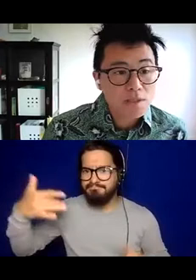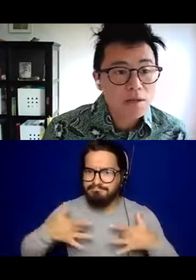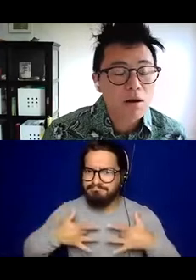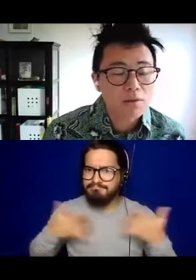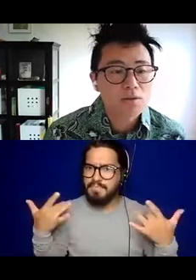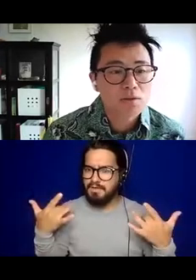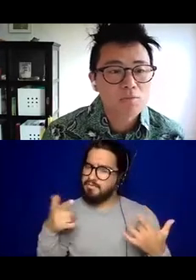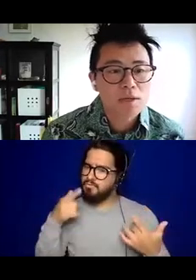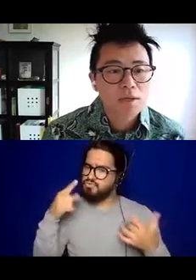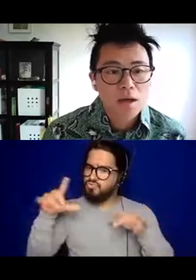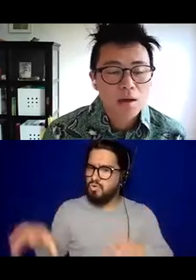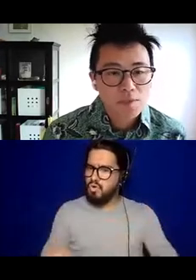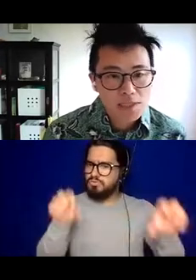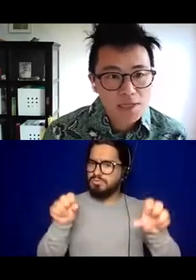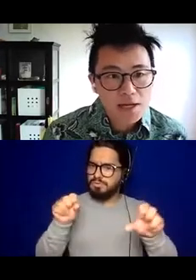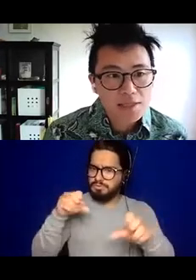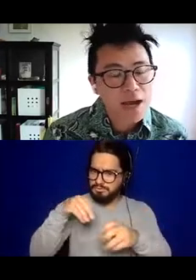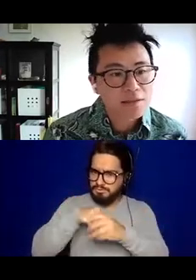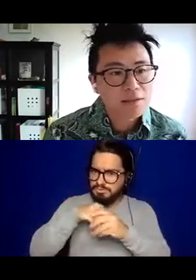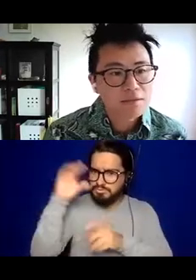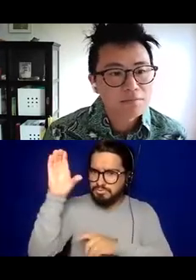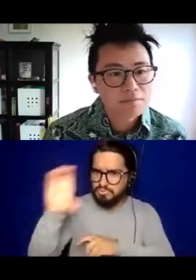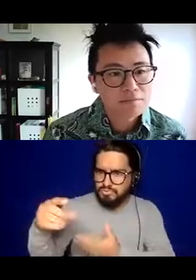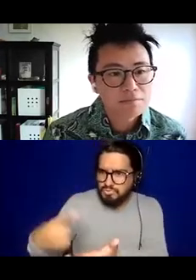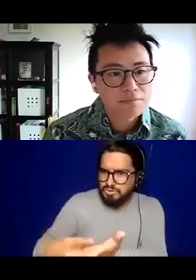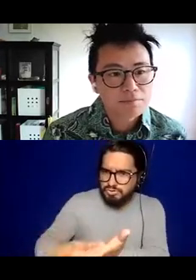be hosted on Zoom to discuss that.